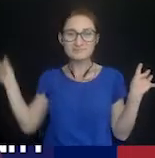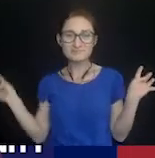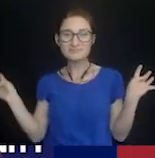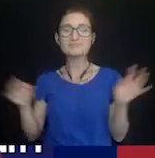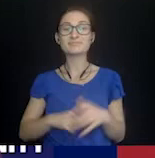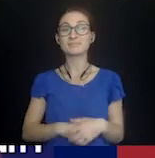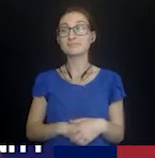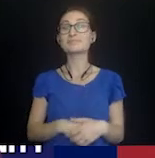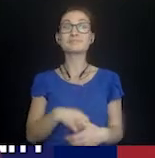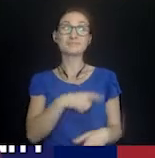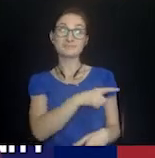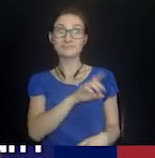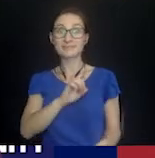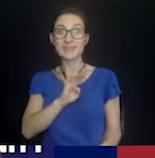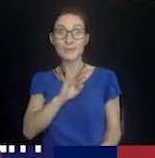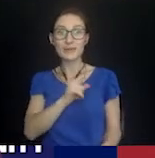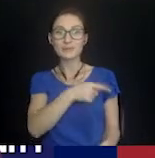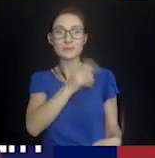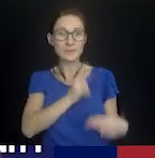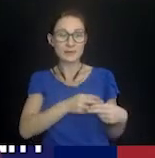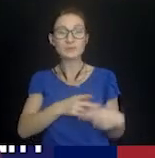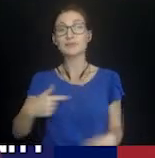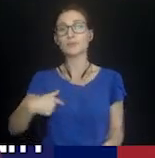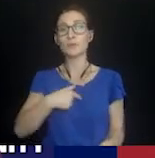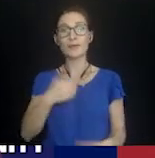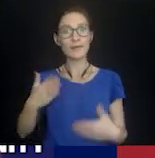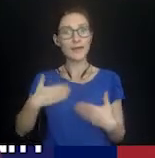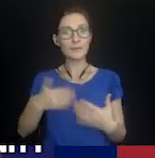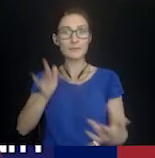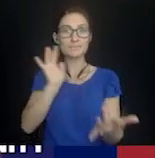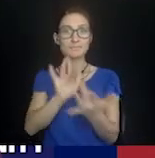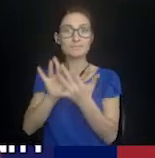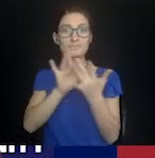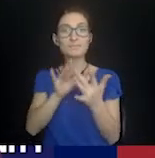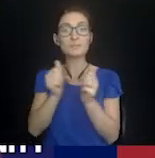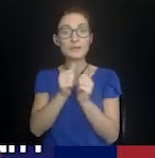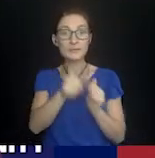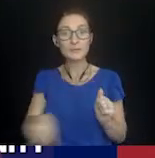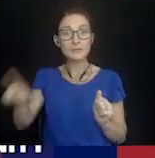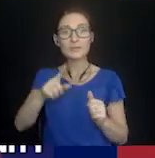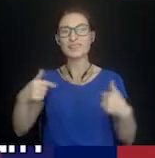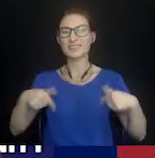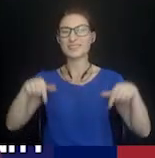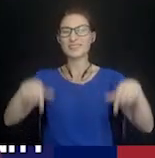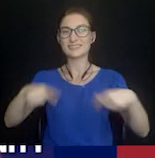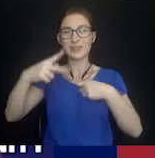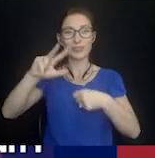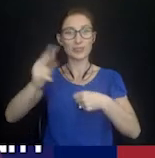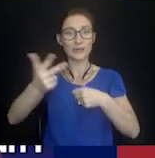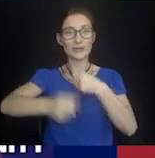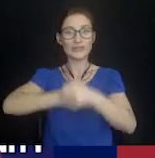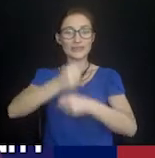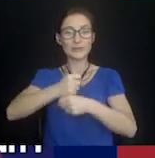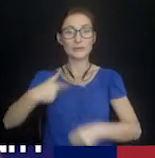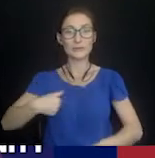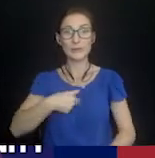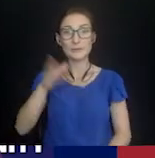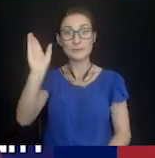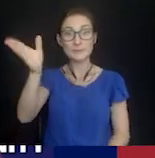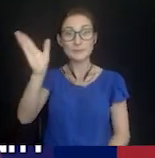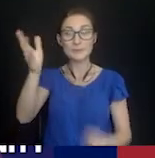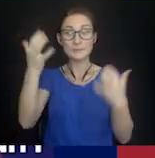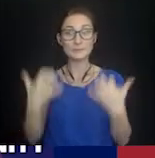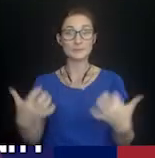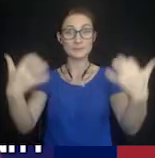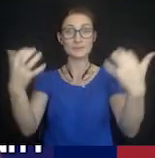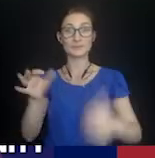we're really excited to be back in touch with everyone. This is actually the third year that Debbie and I have had the good fortune of presenting in